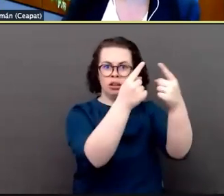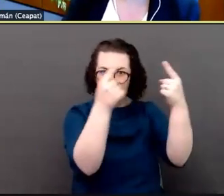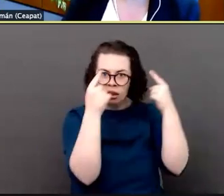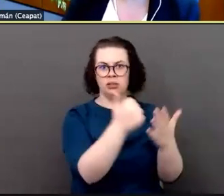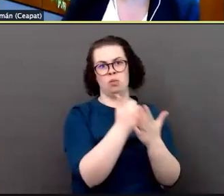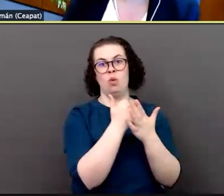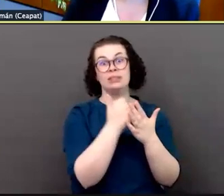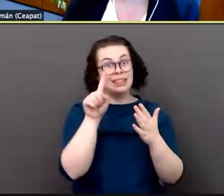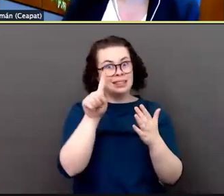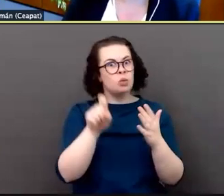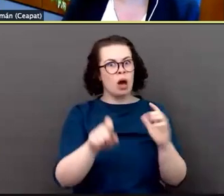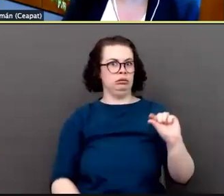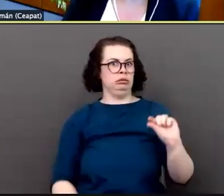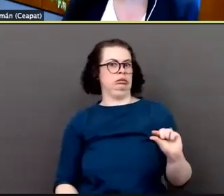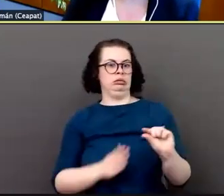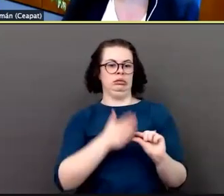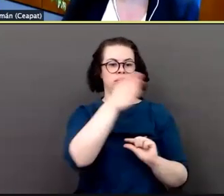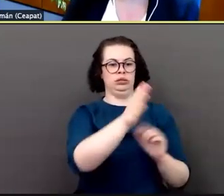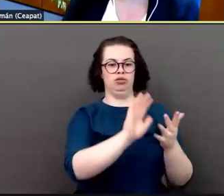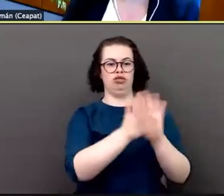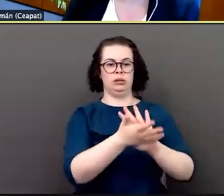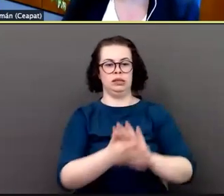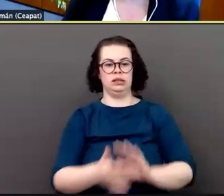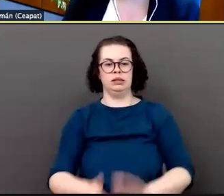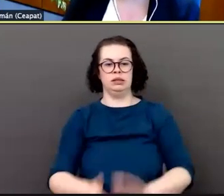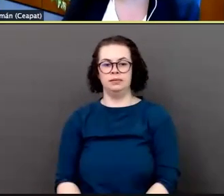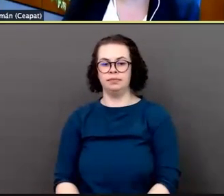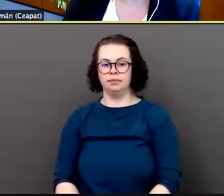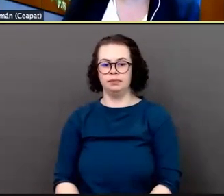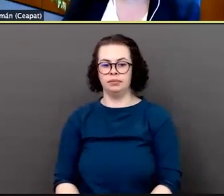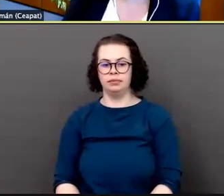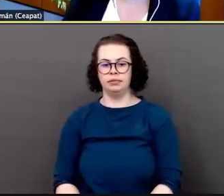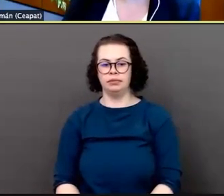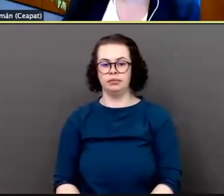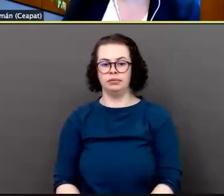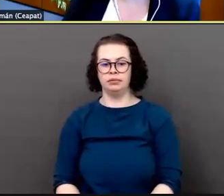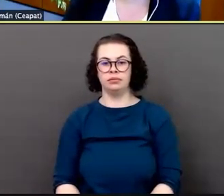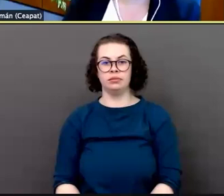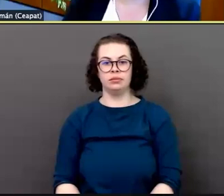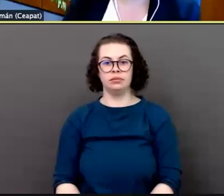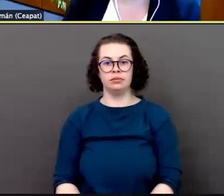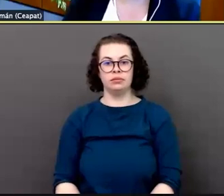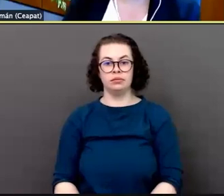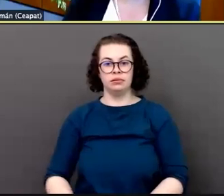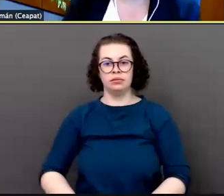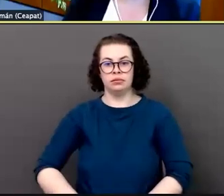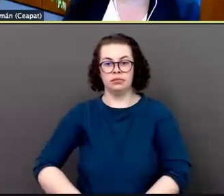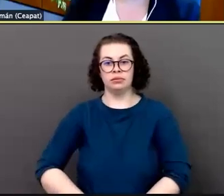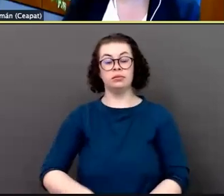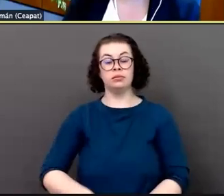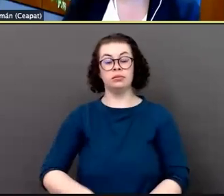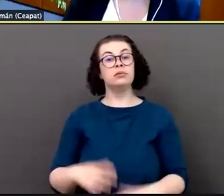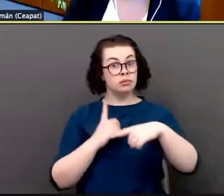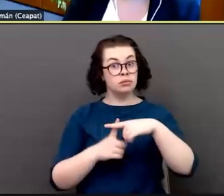Another positive aspect of this standard to highlight is how it addresses